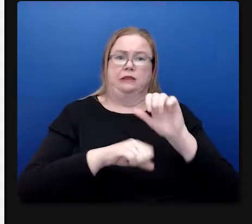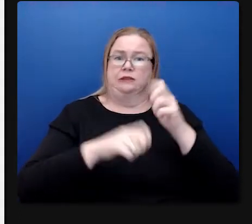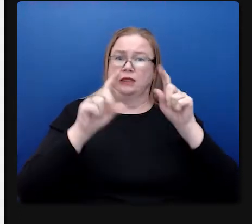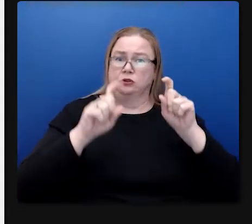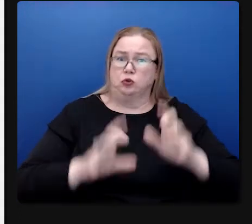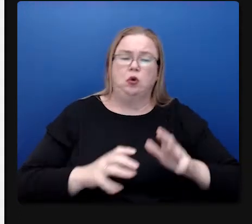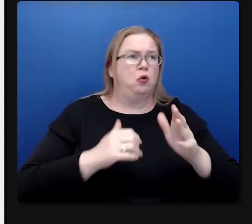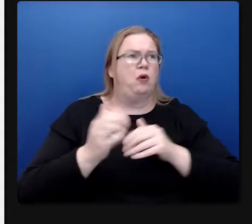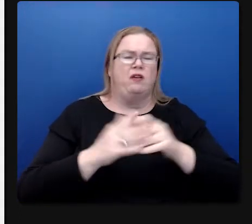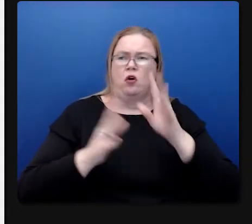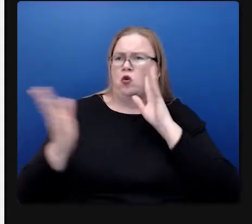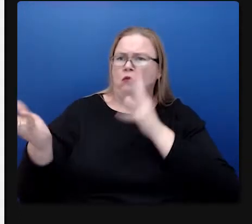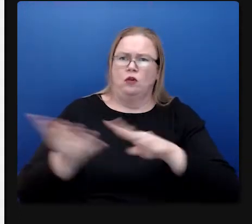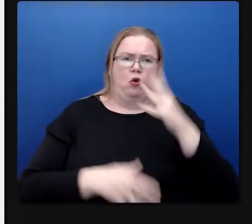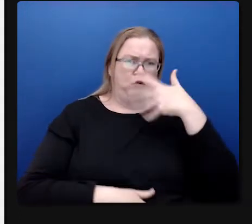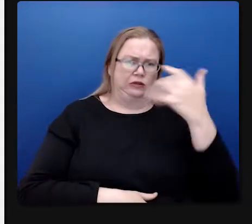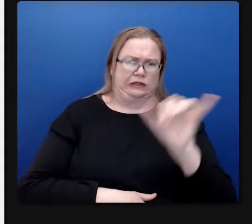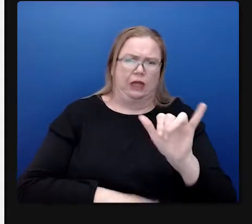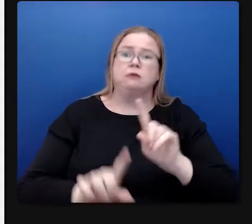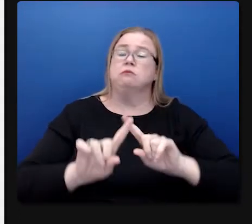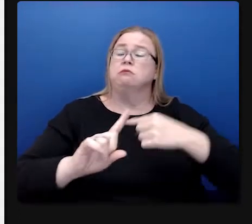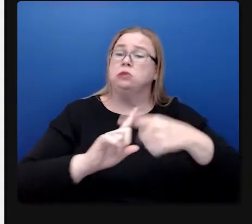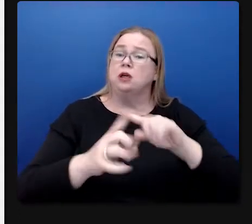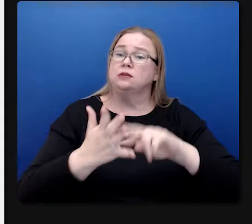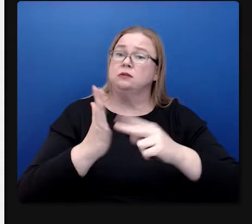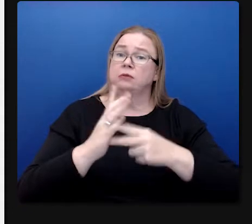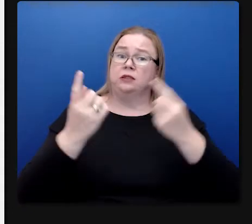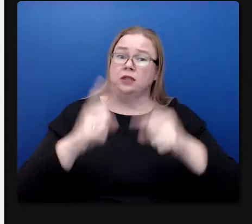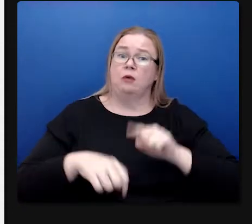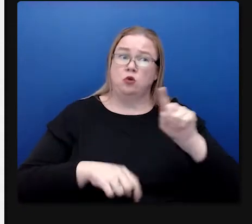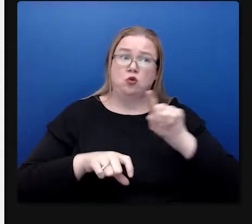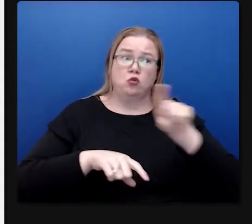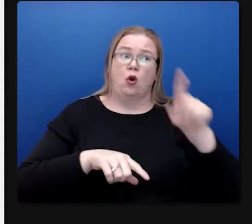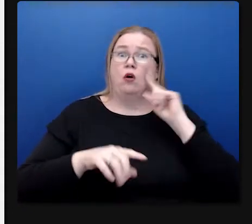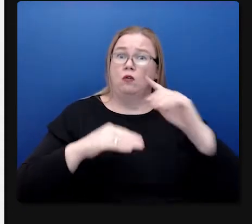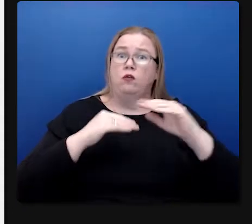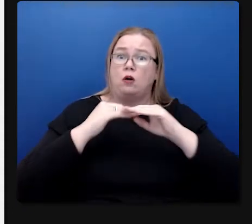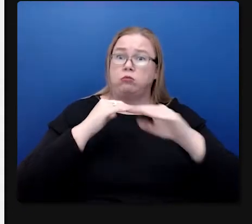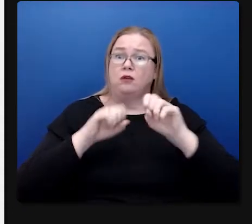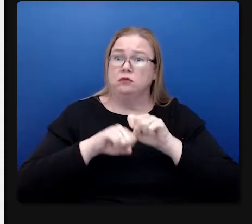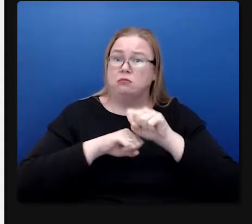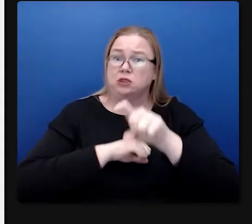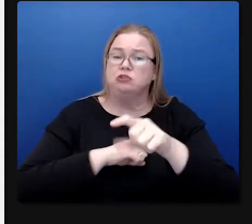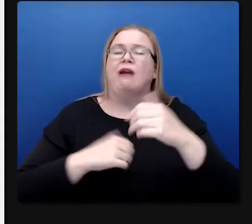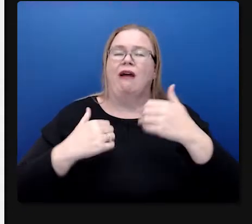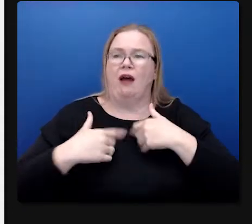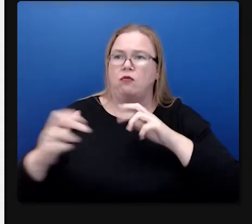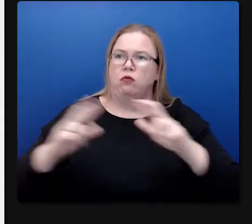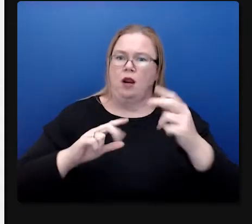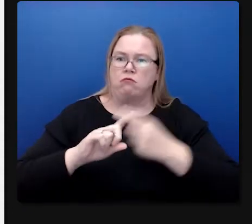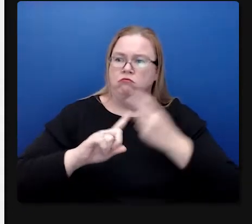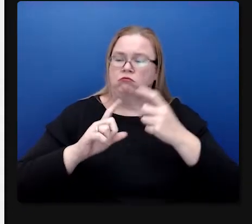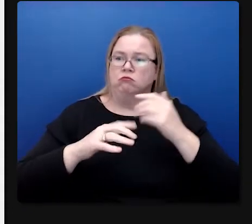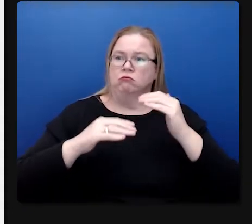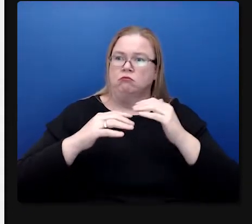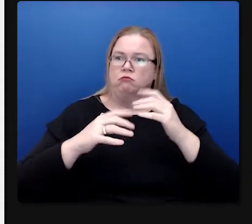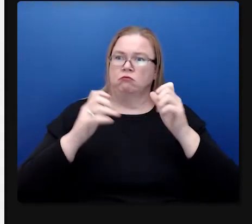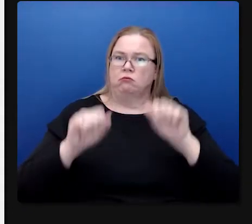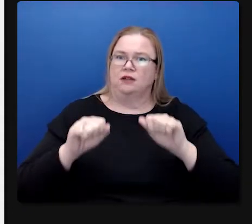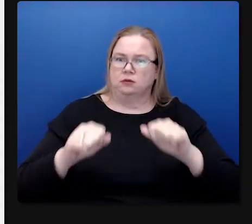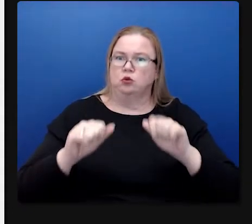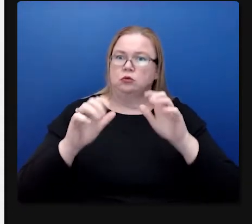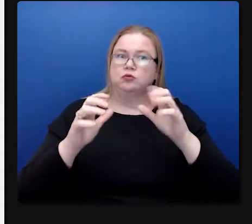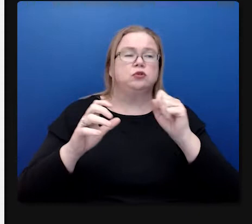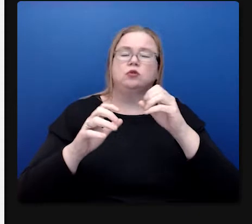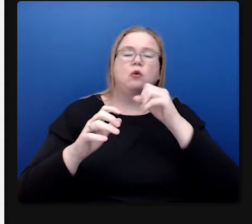testers or whatever your flow looks like. And it also means that when you do go to do platform submission, have that as fully automated to the extent you can.